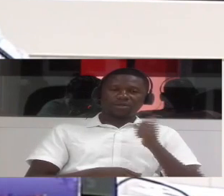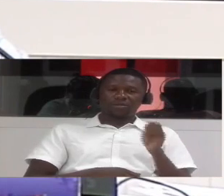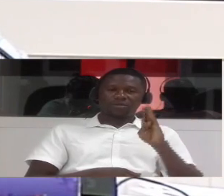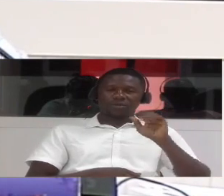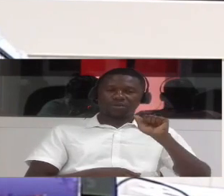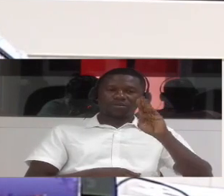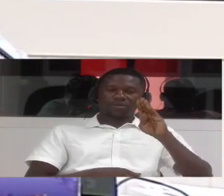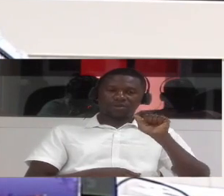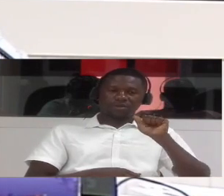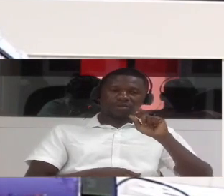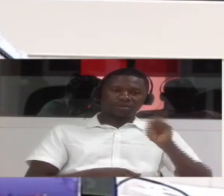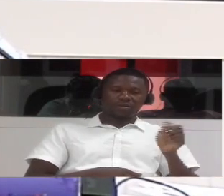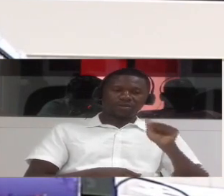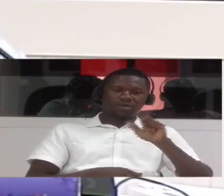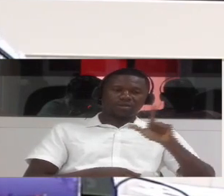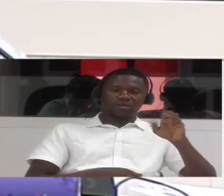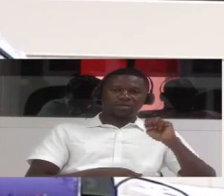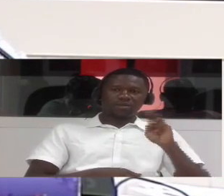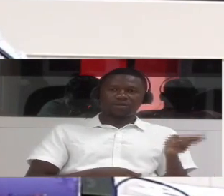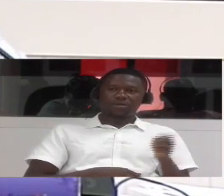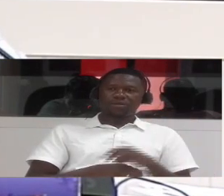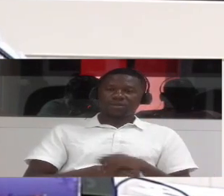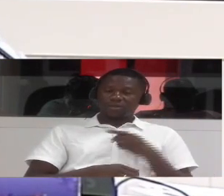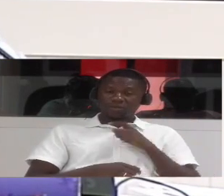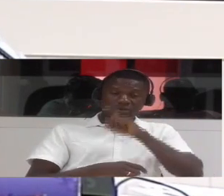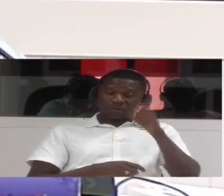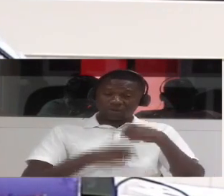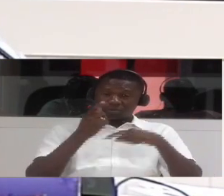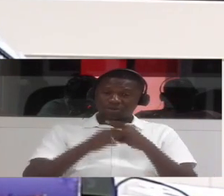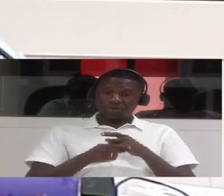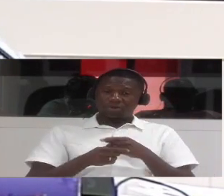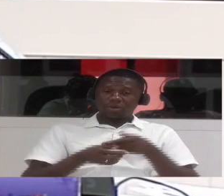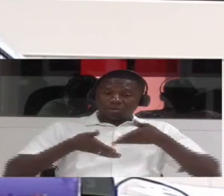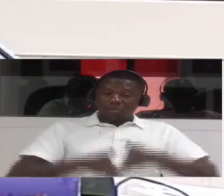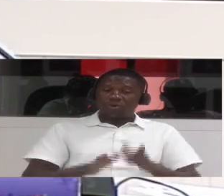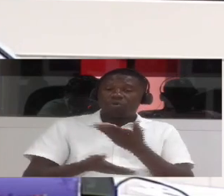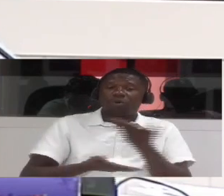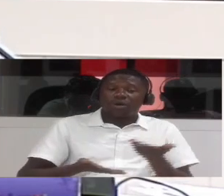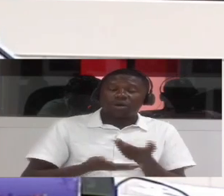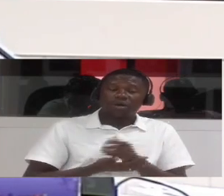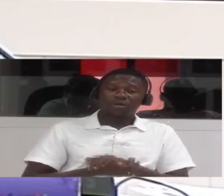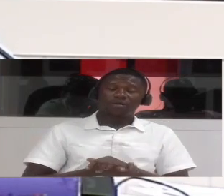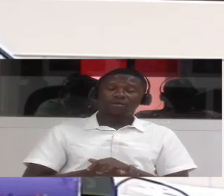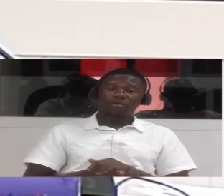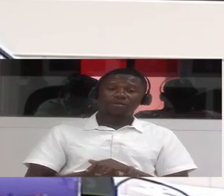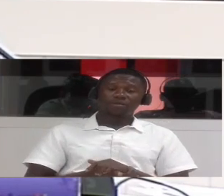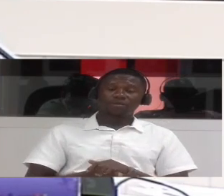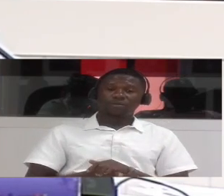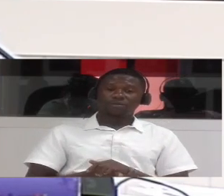Yes. Can you tell us more about that? That's quite extraordinary. Well,